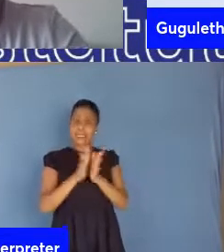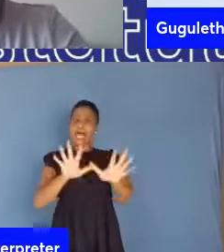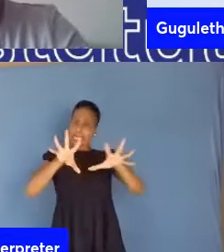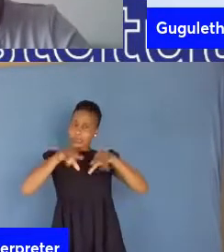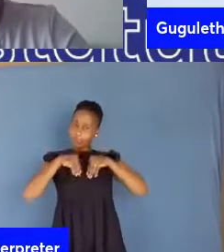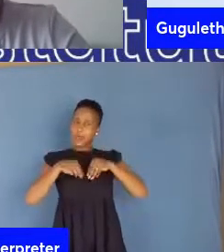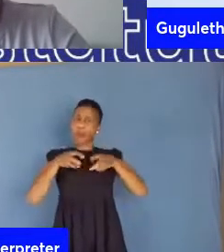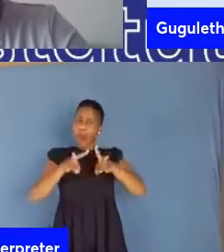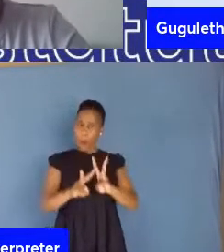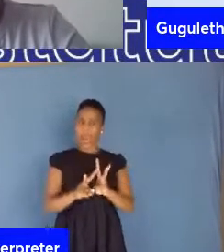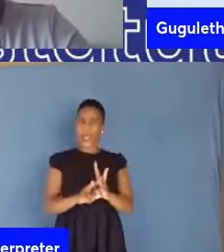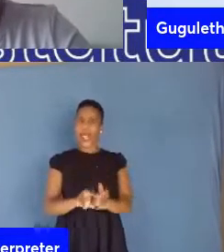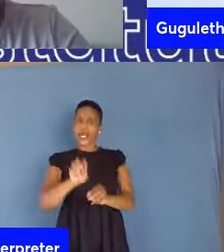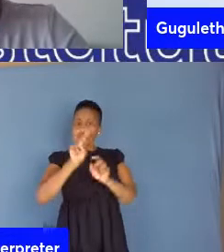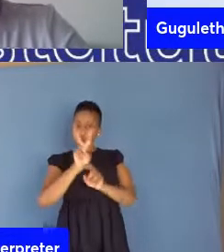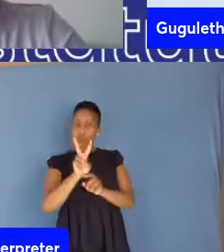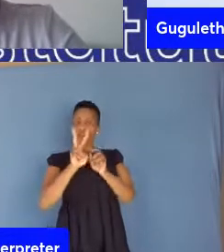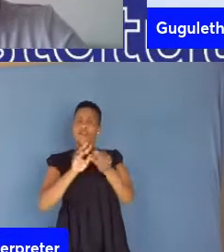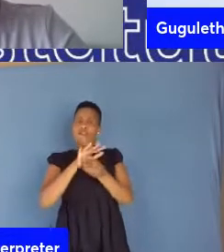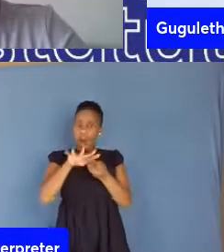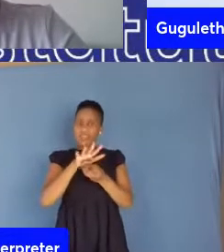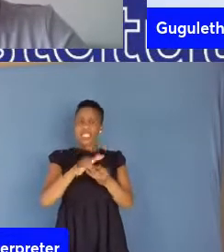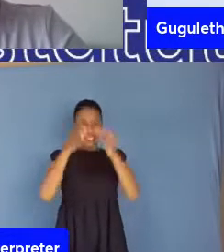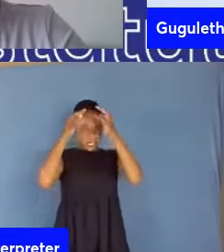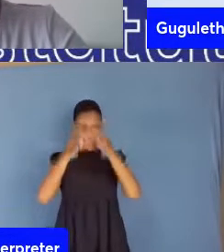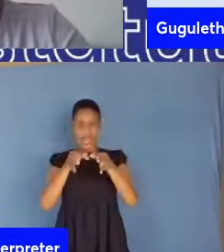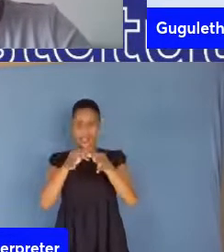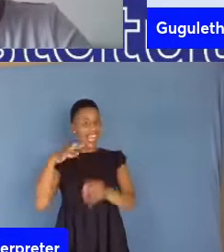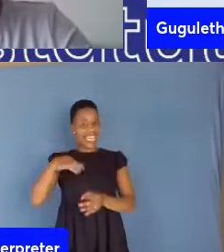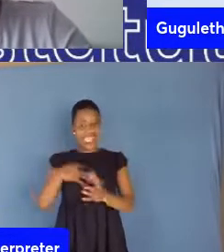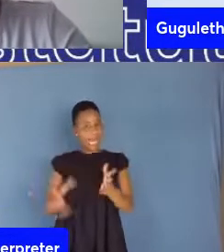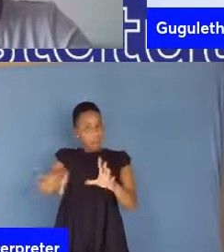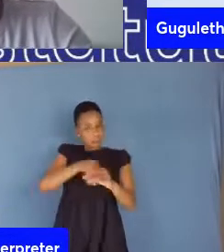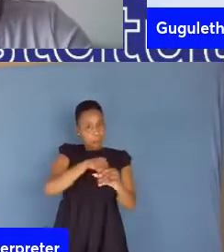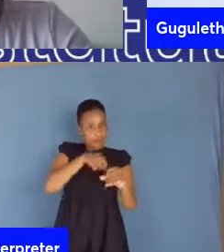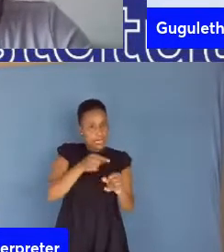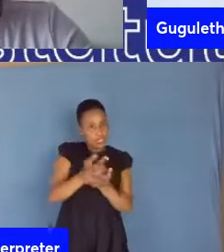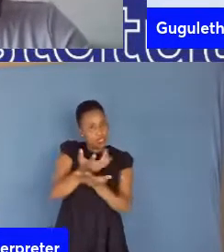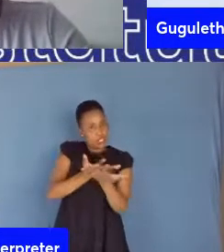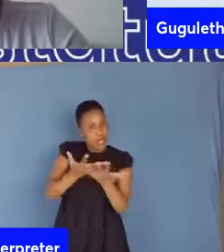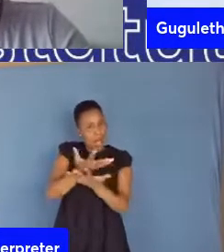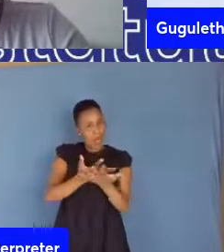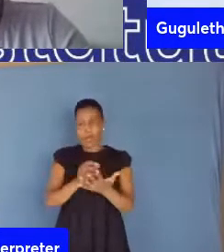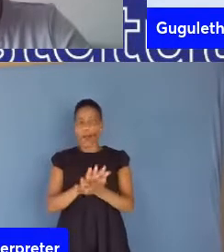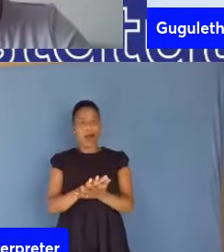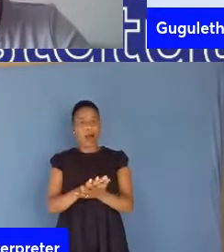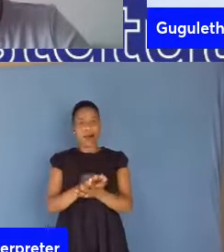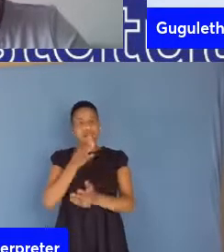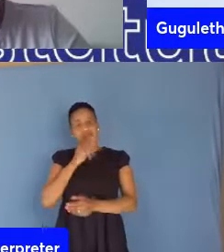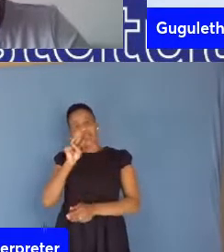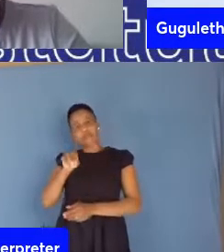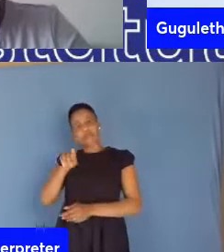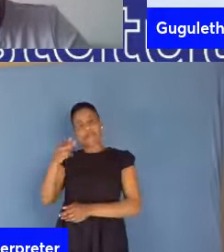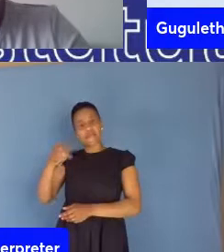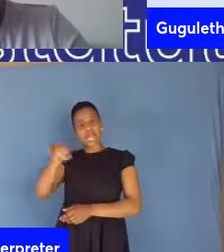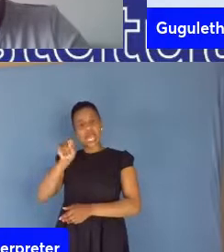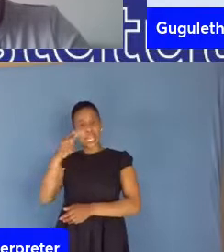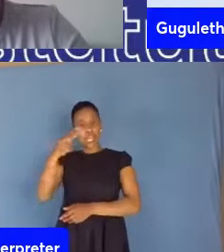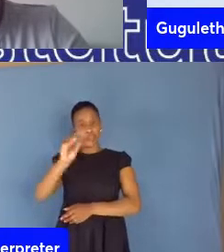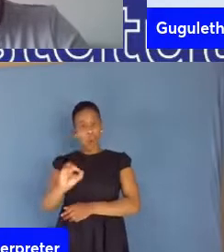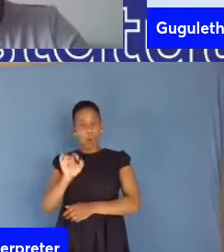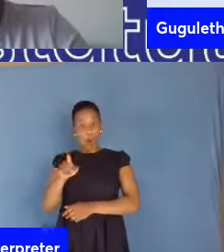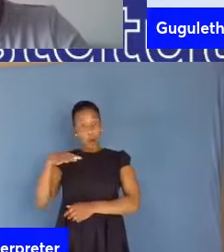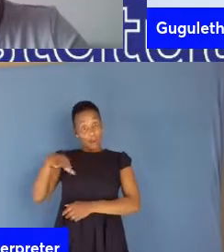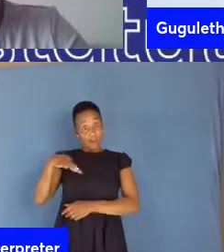two families can decide without the girl being a part of that discussion that Mthetho is going to marry this girl without the